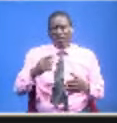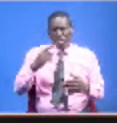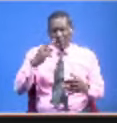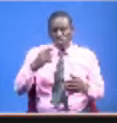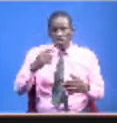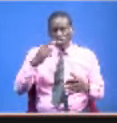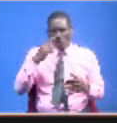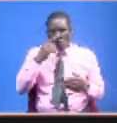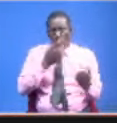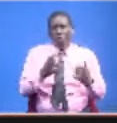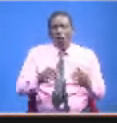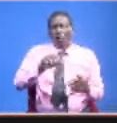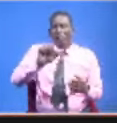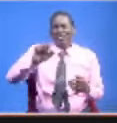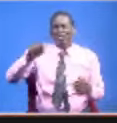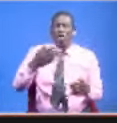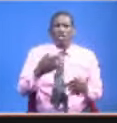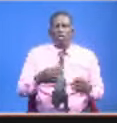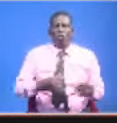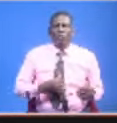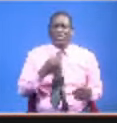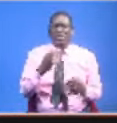visiting.